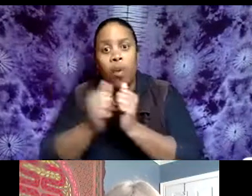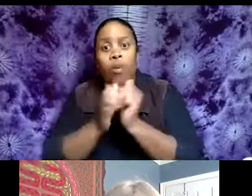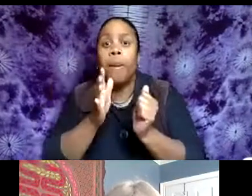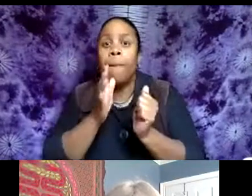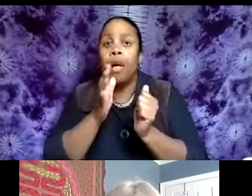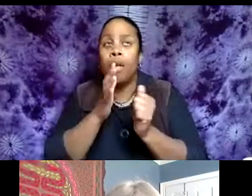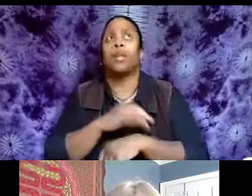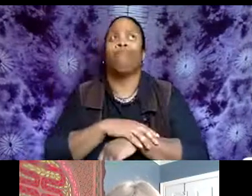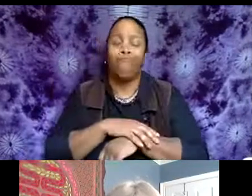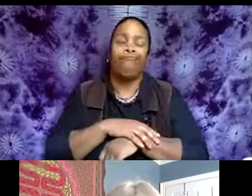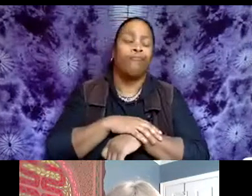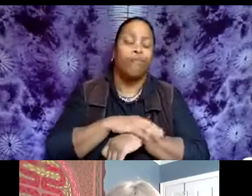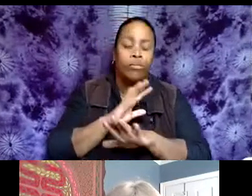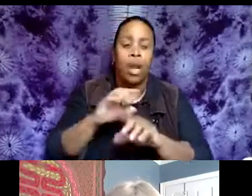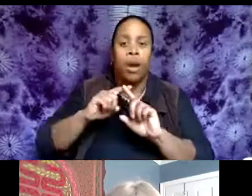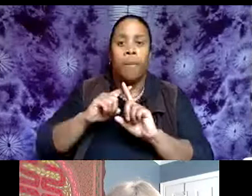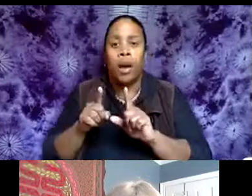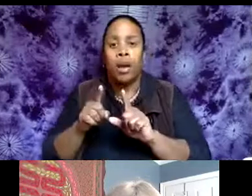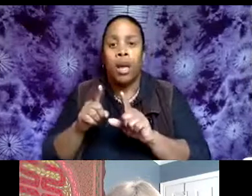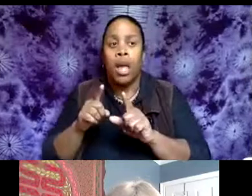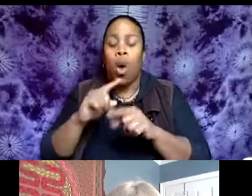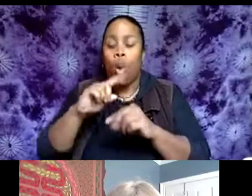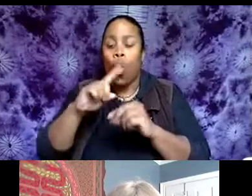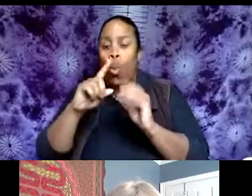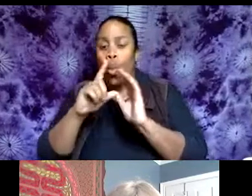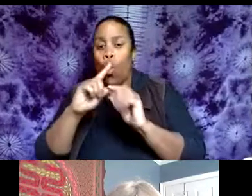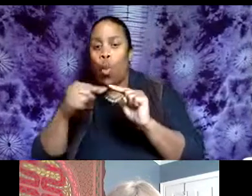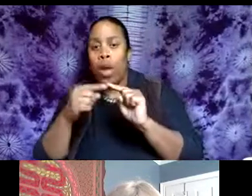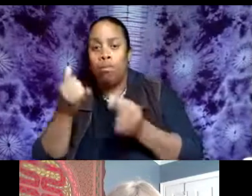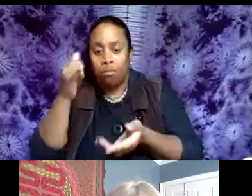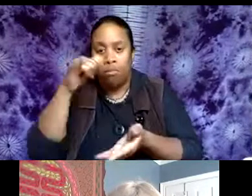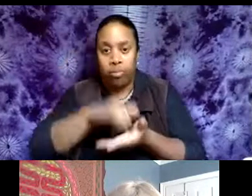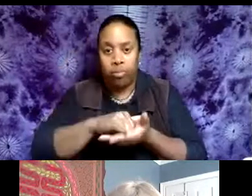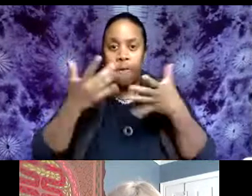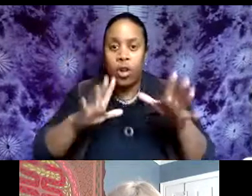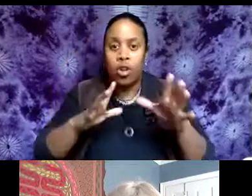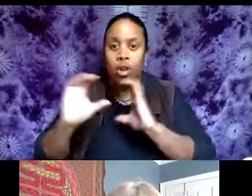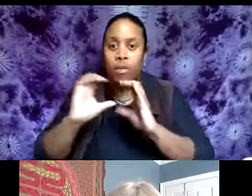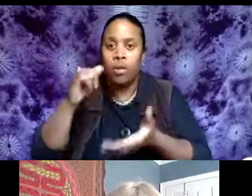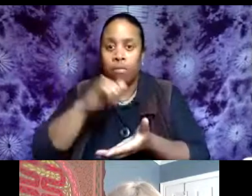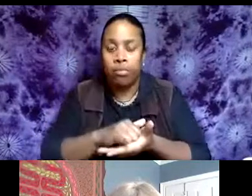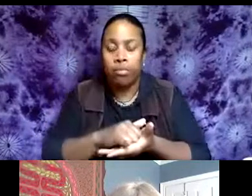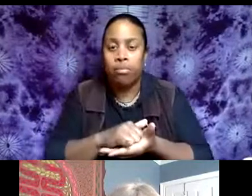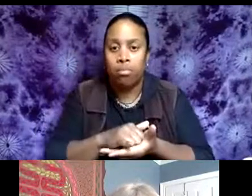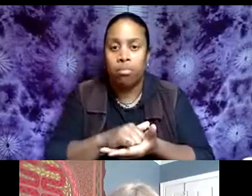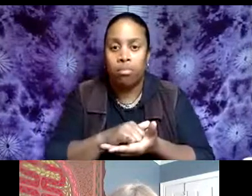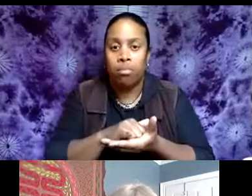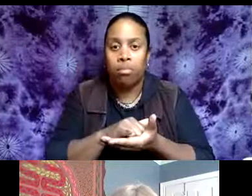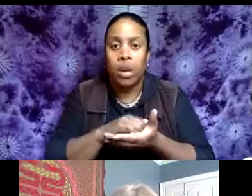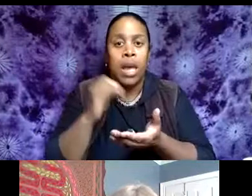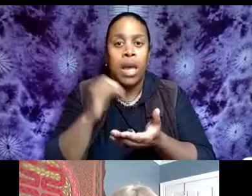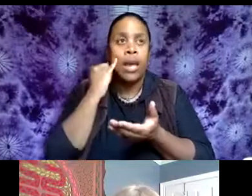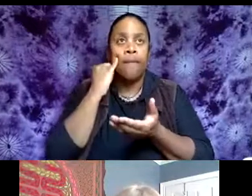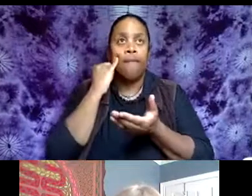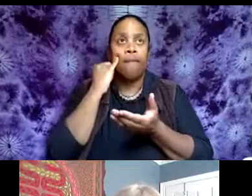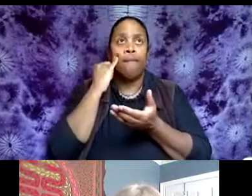also gotten to the point where when I hang up, it's done. And I don't spend the next hour